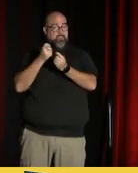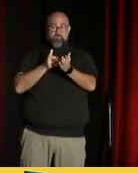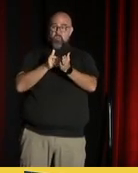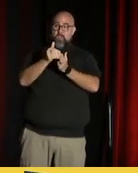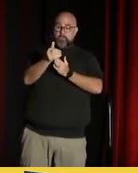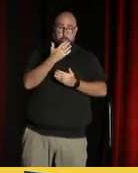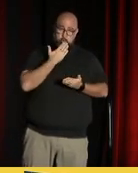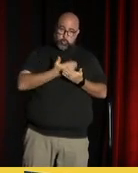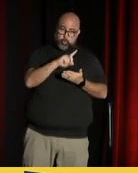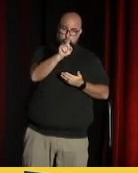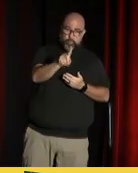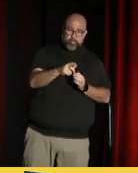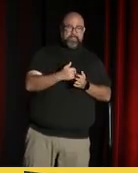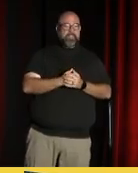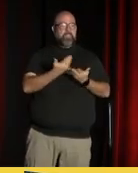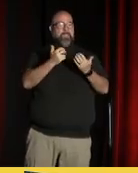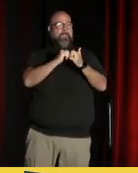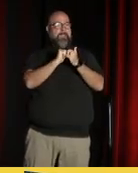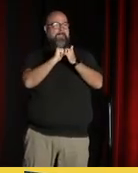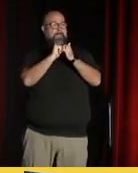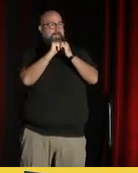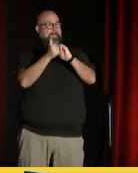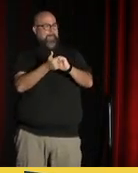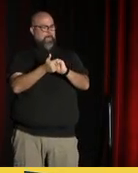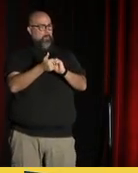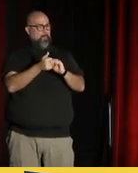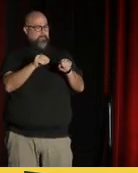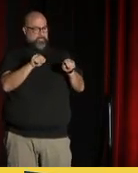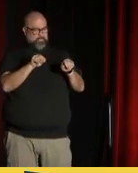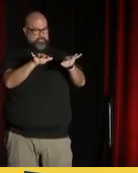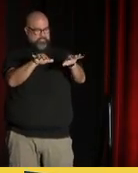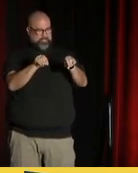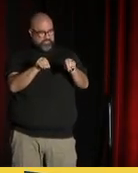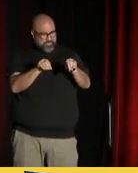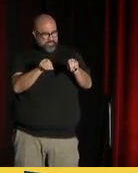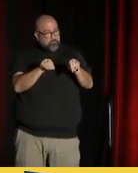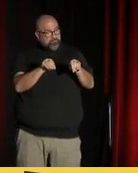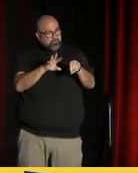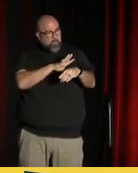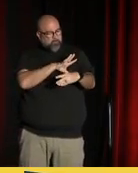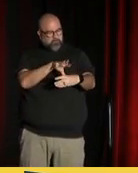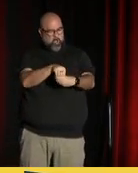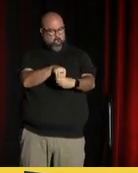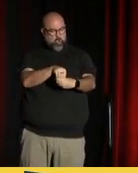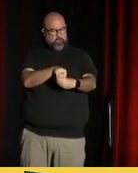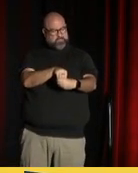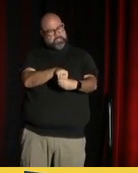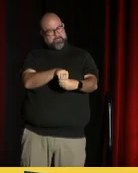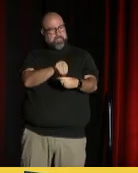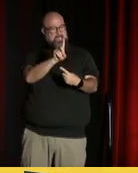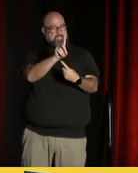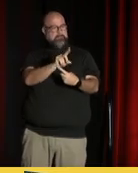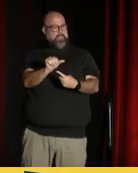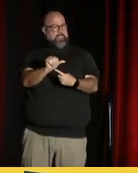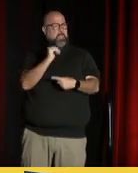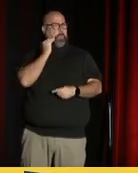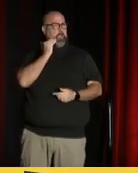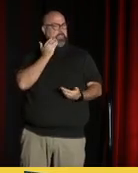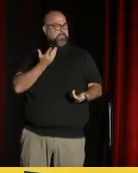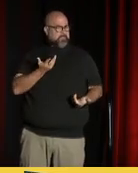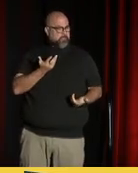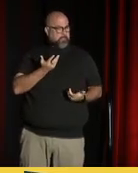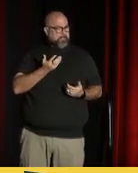it's a good question, is how in the world does a magician get involved in disability awareness